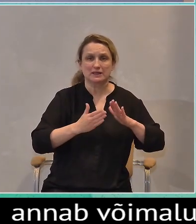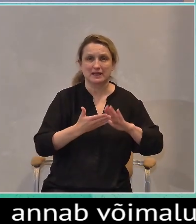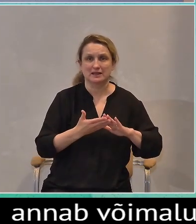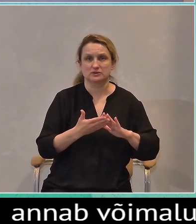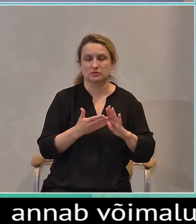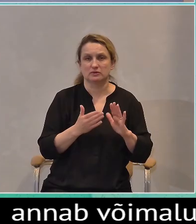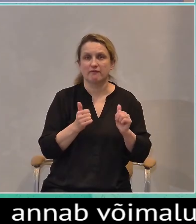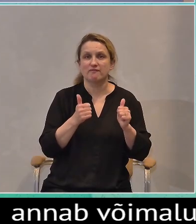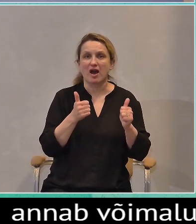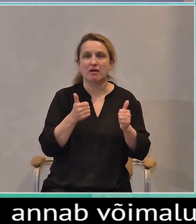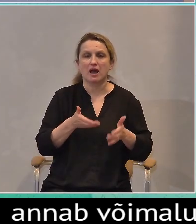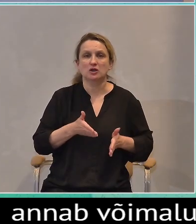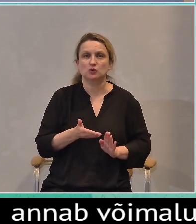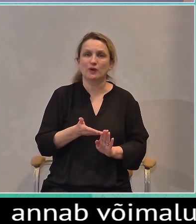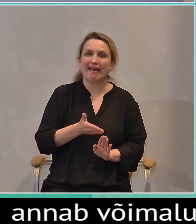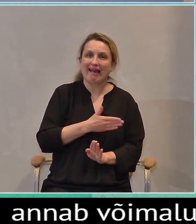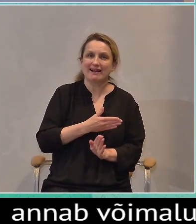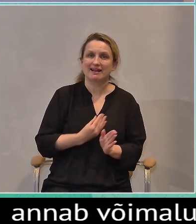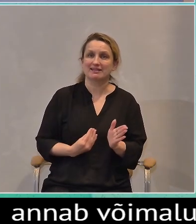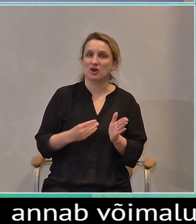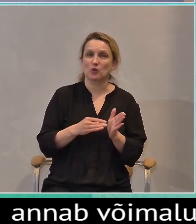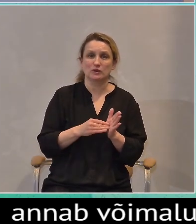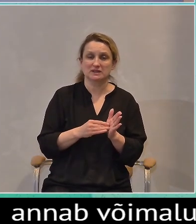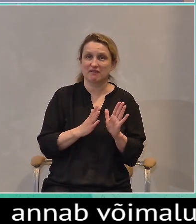the rest of the cases had been diagnosed